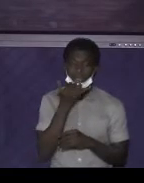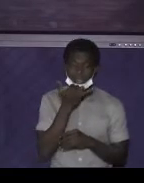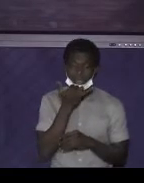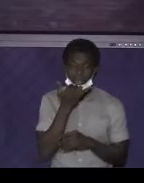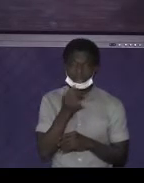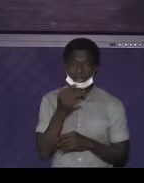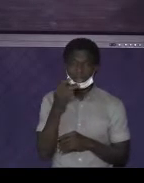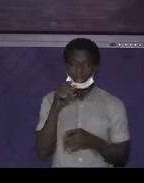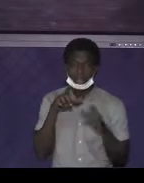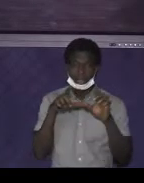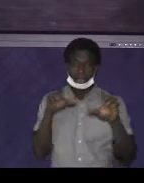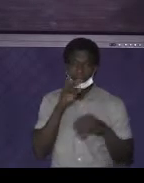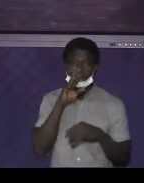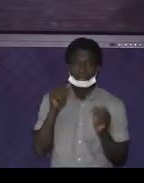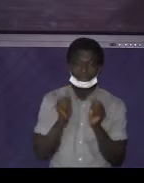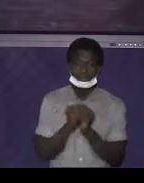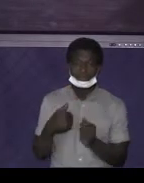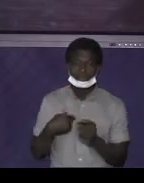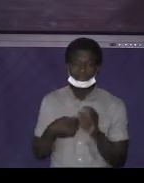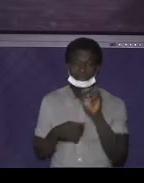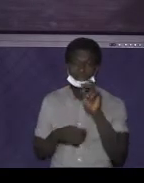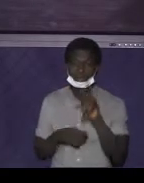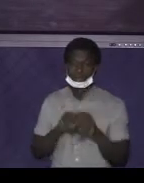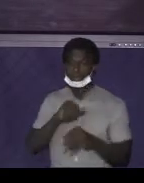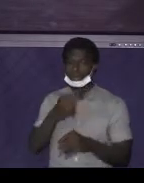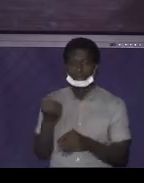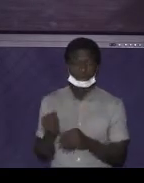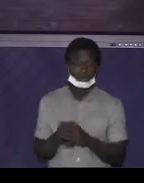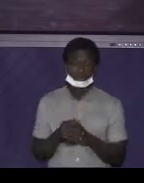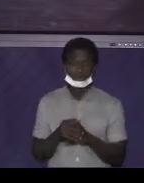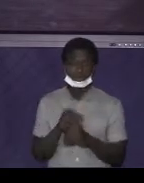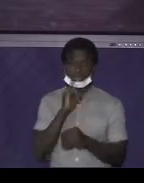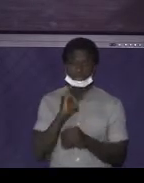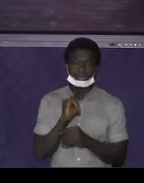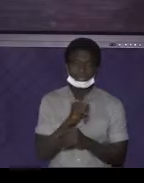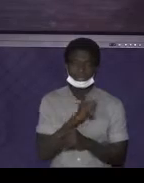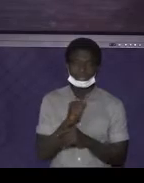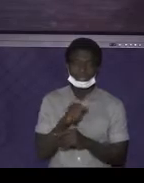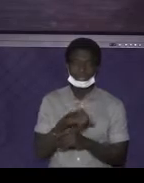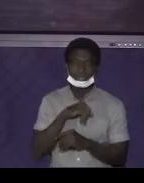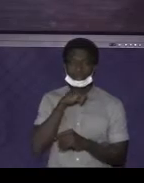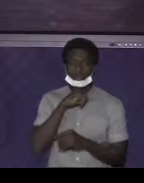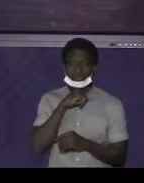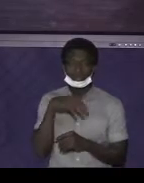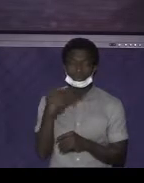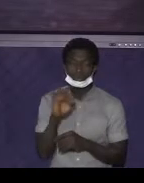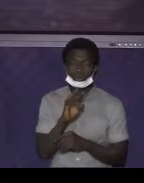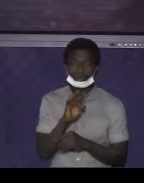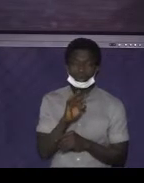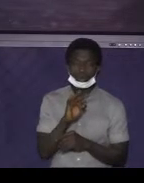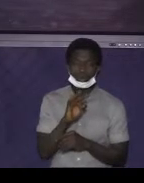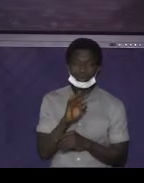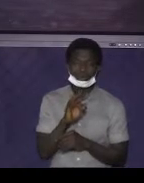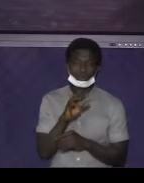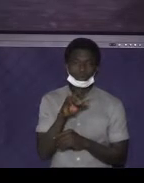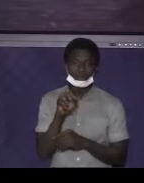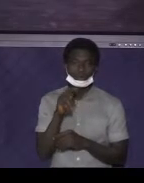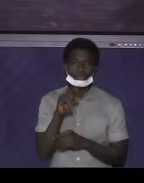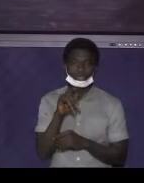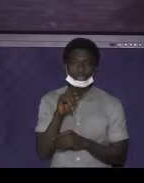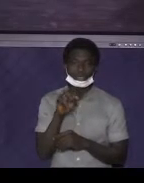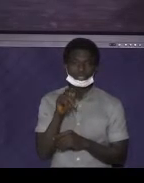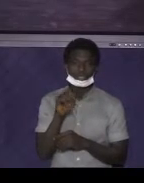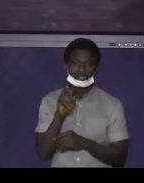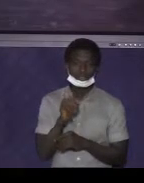Are you with me? Okay. Another expression is a bone of contention. A bone of